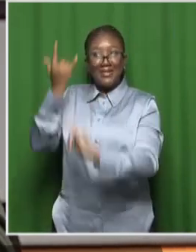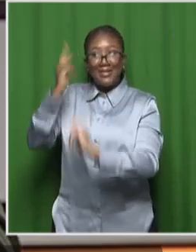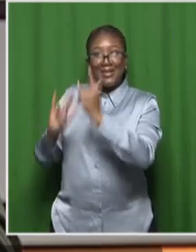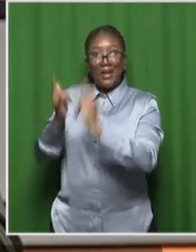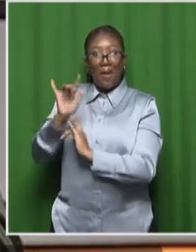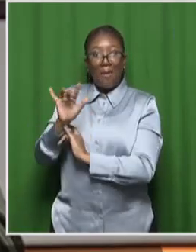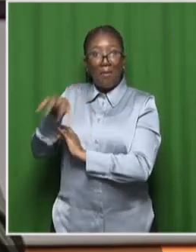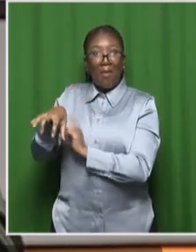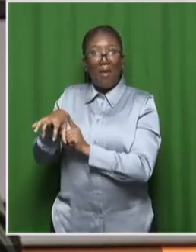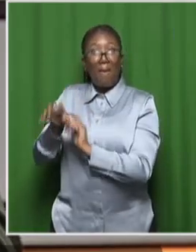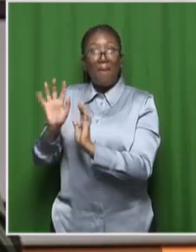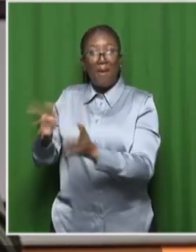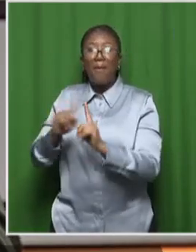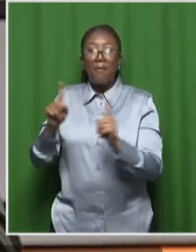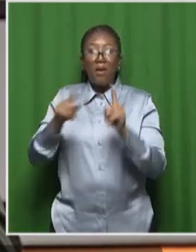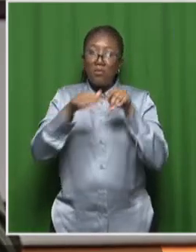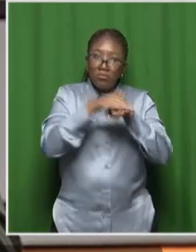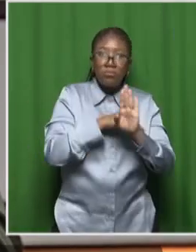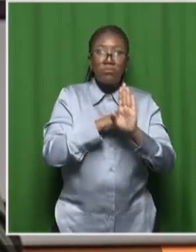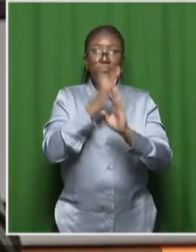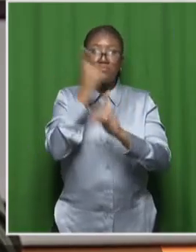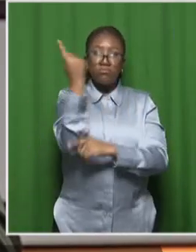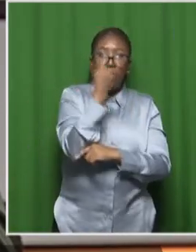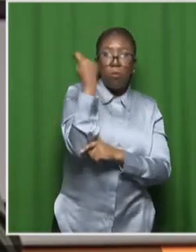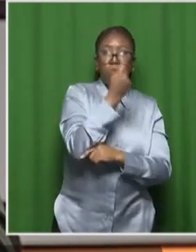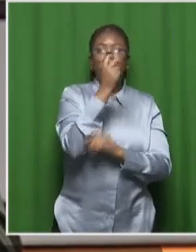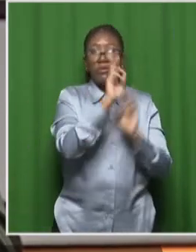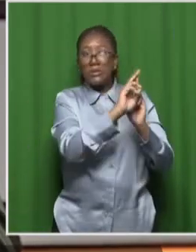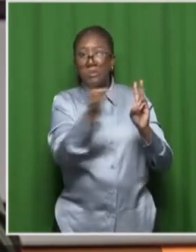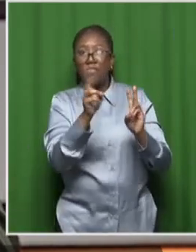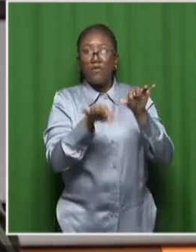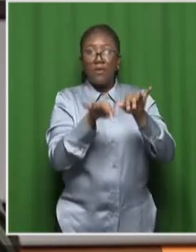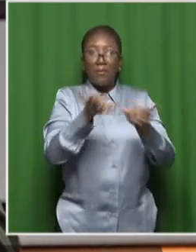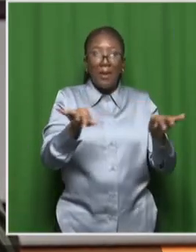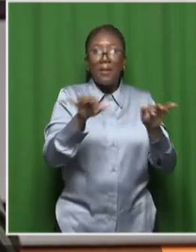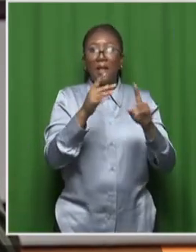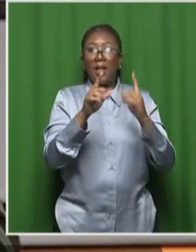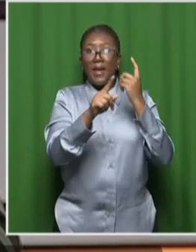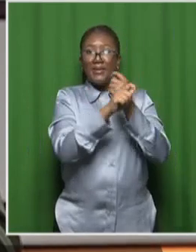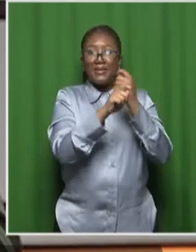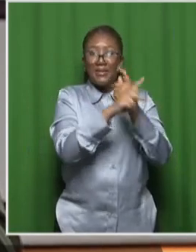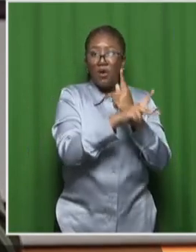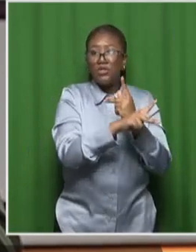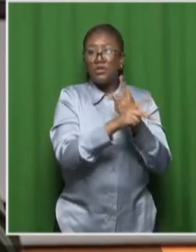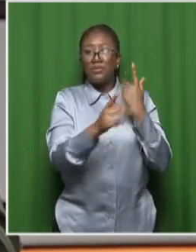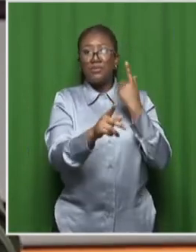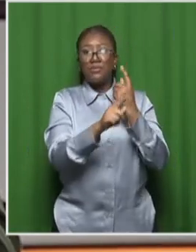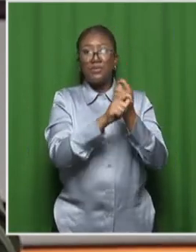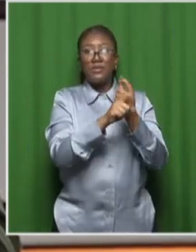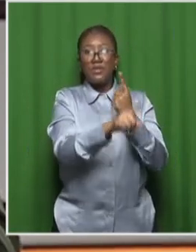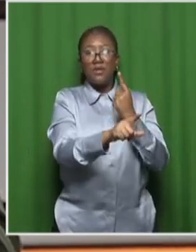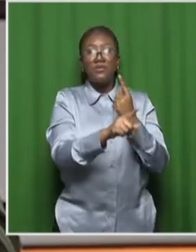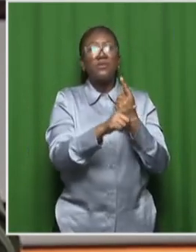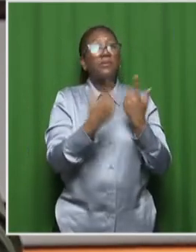into it. She covered challenges and successes in the townships, you know, like the